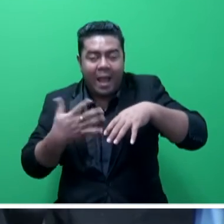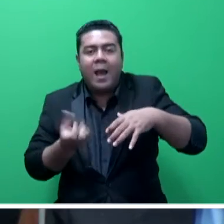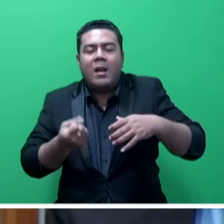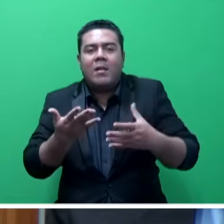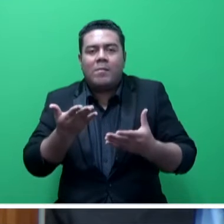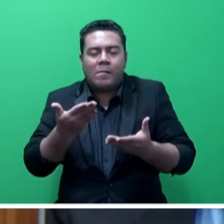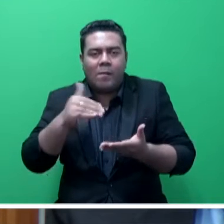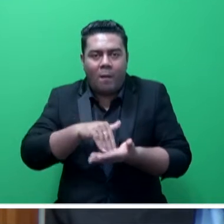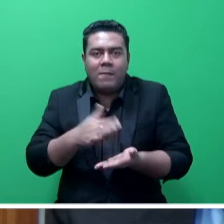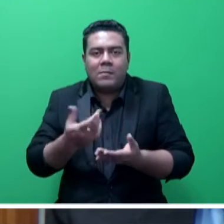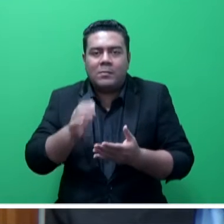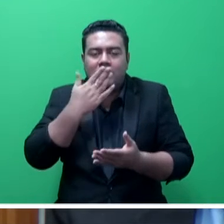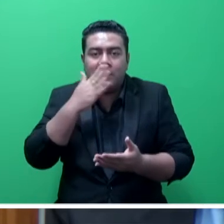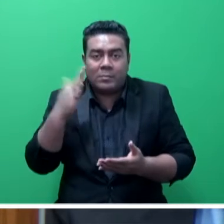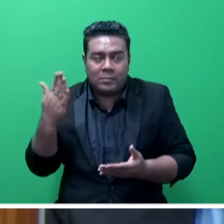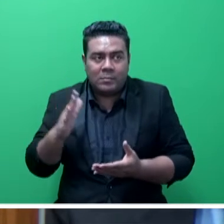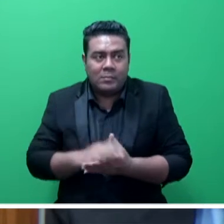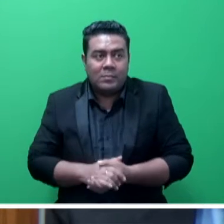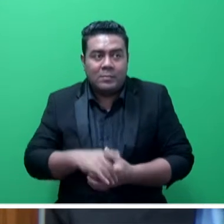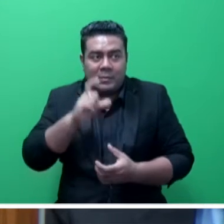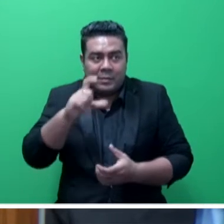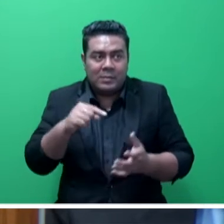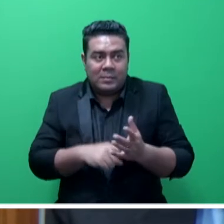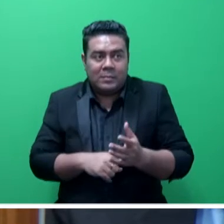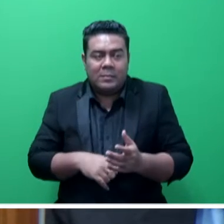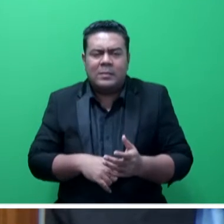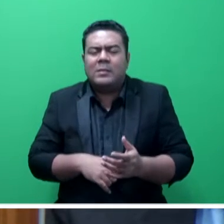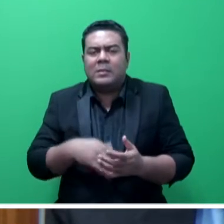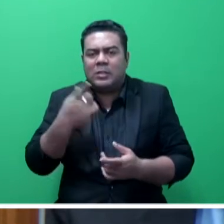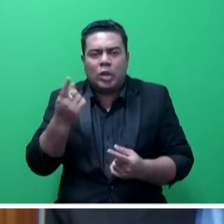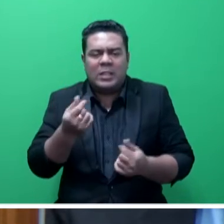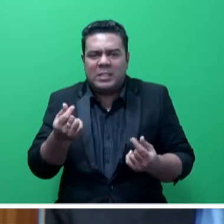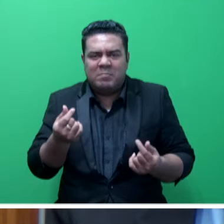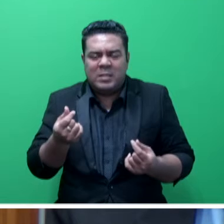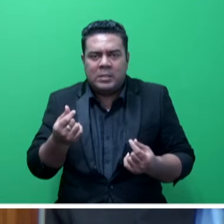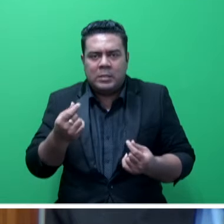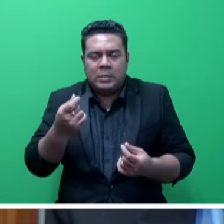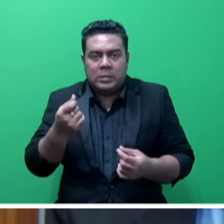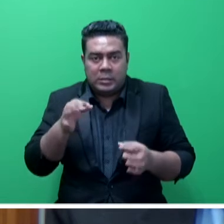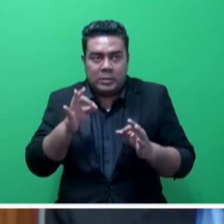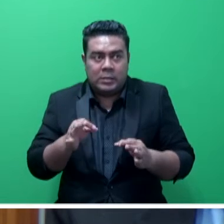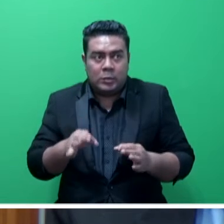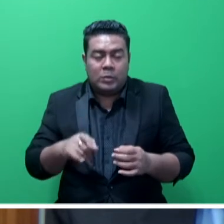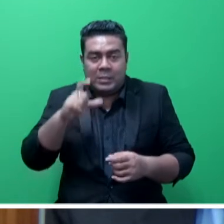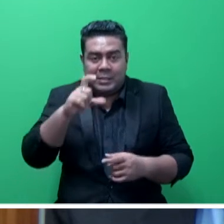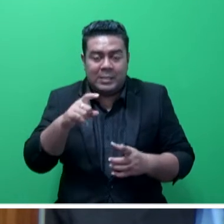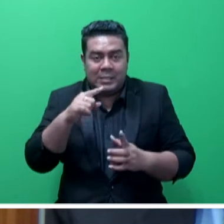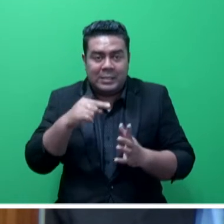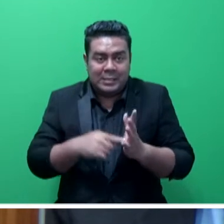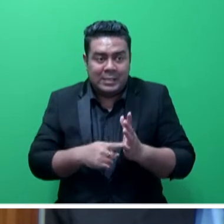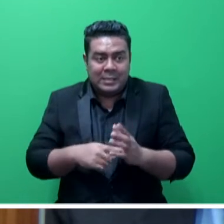this juncture that doing a CT scan is not a simple decision to do, because with a CT scan, Honourable